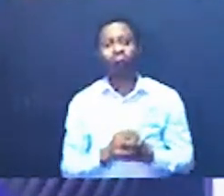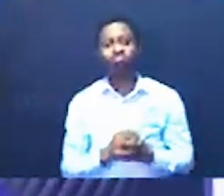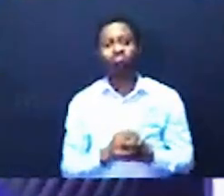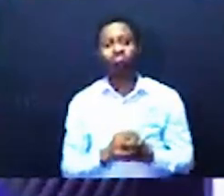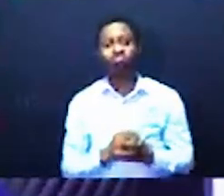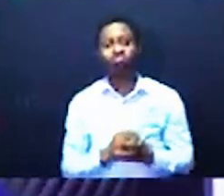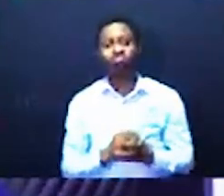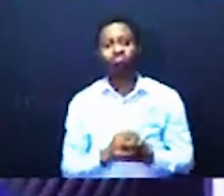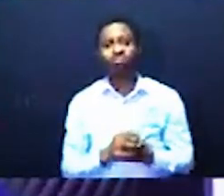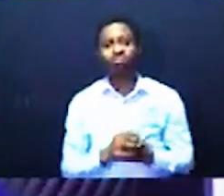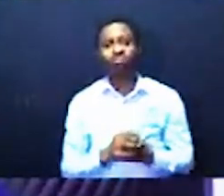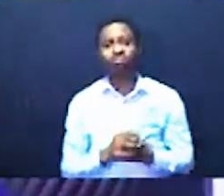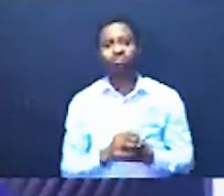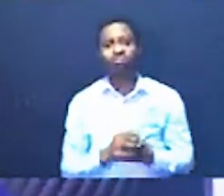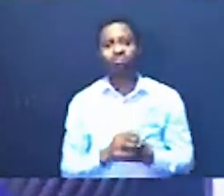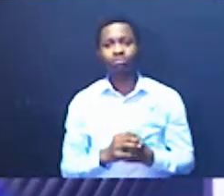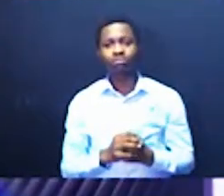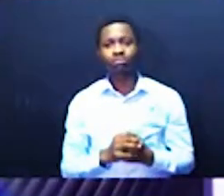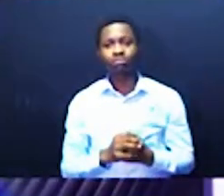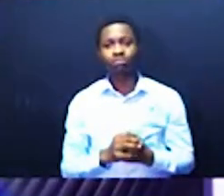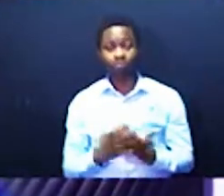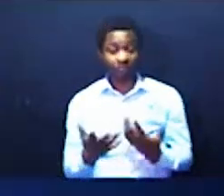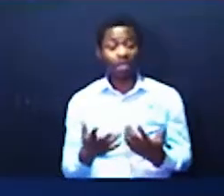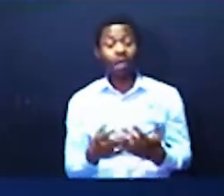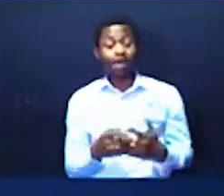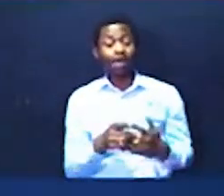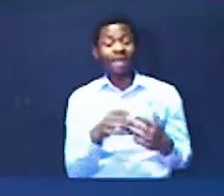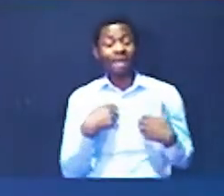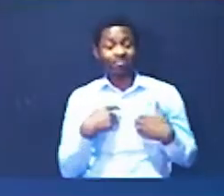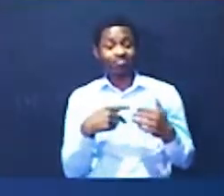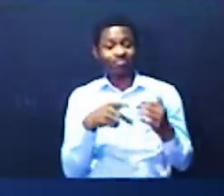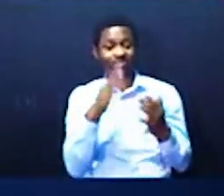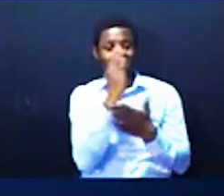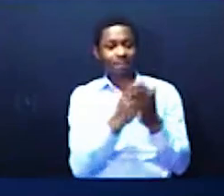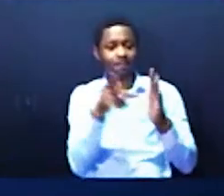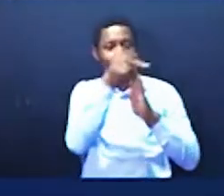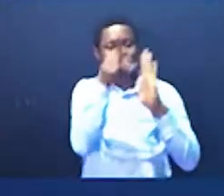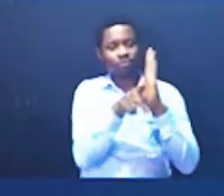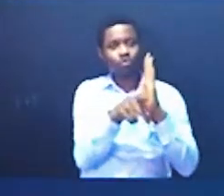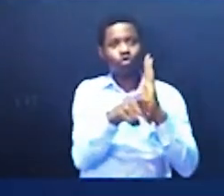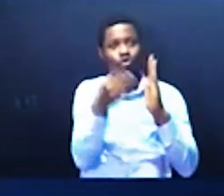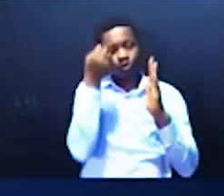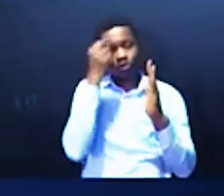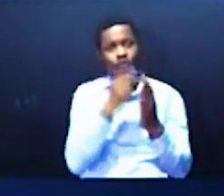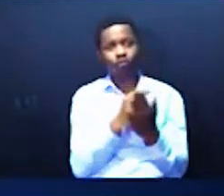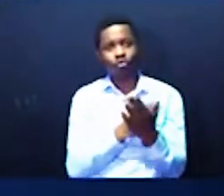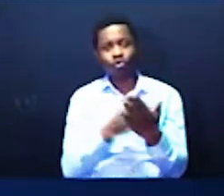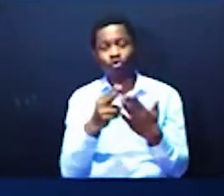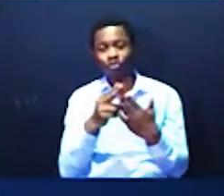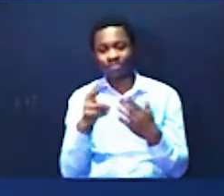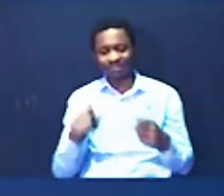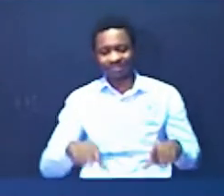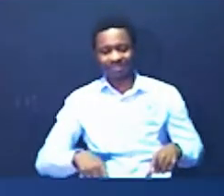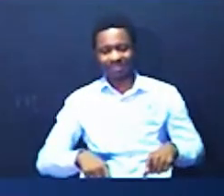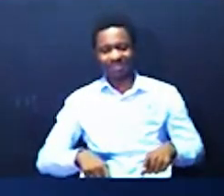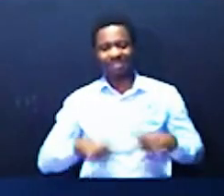never expect righteousness from the other person, but you don't fail to give